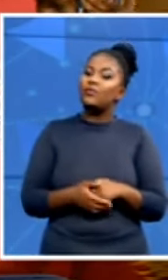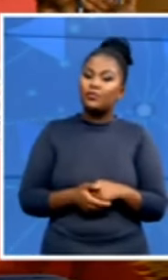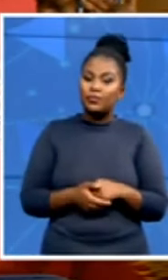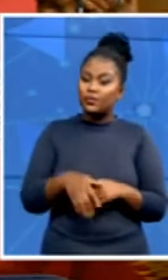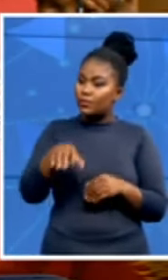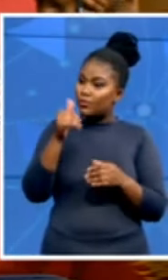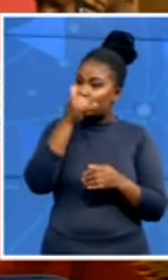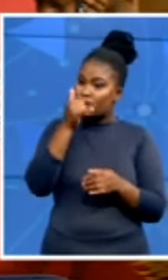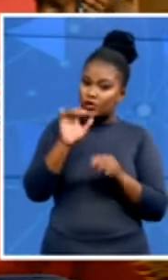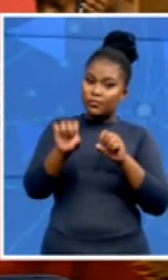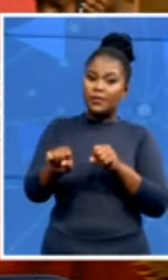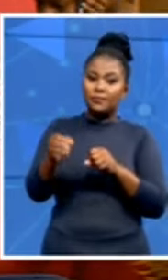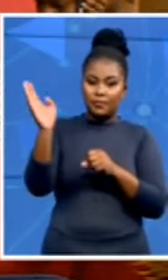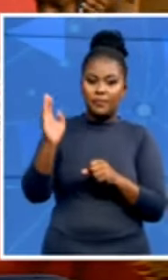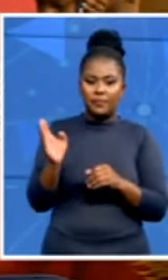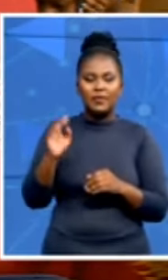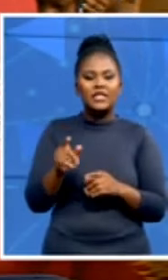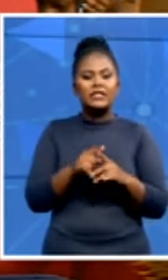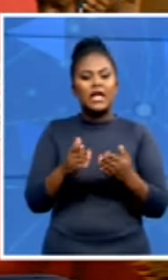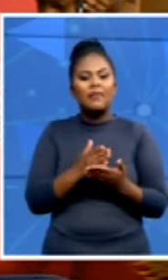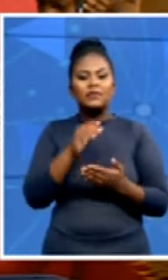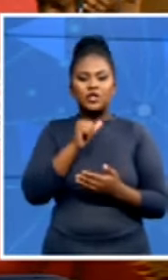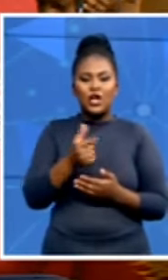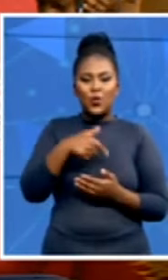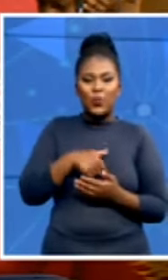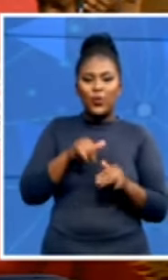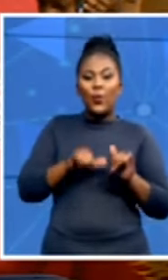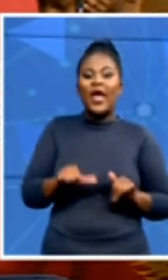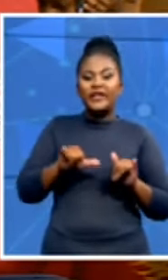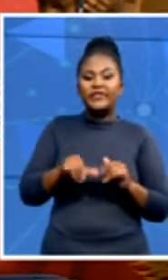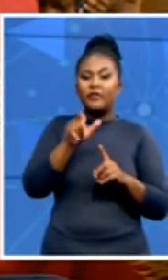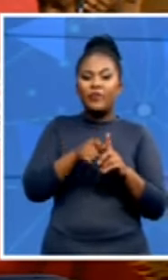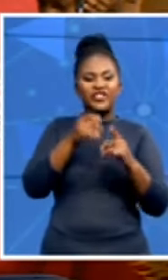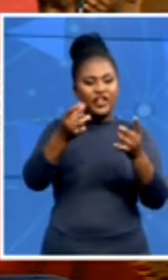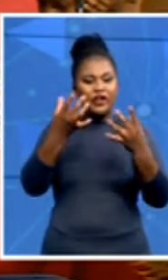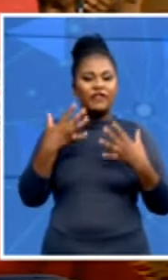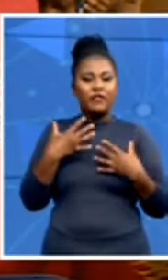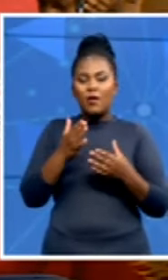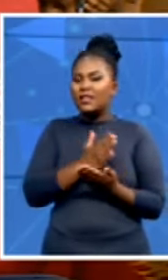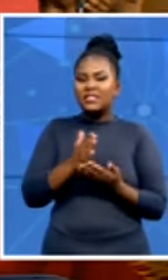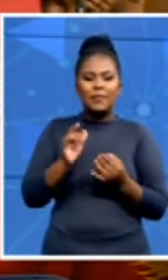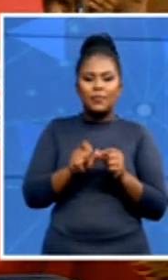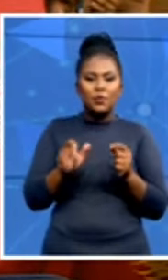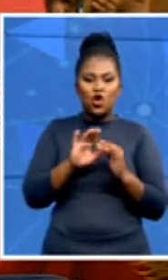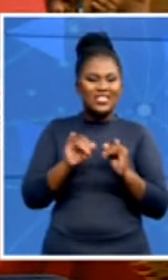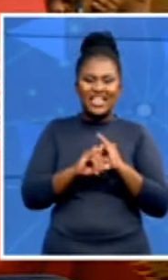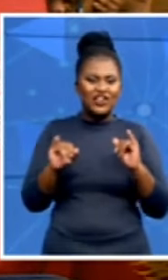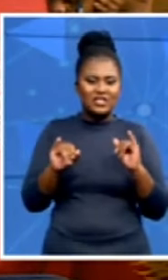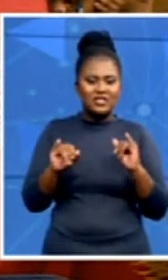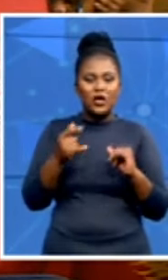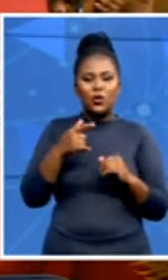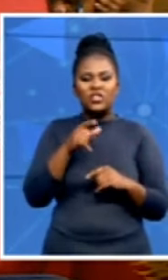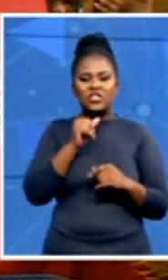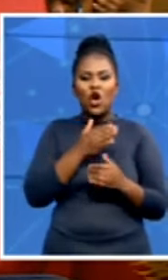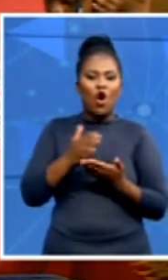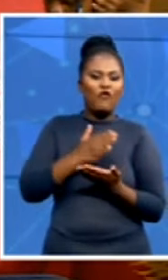waiting for whoever to inform us to come and act. Others in the hospitals will be saying there's a need to deploy many nurses or doctors because we see